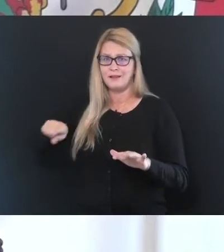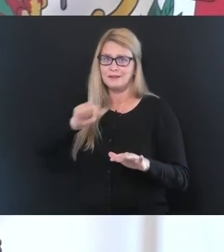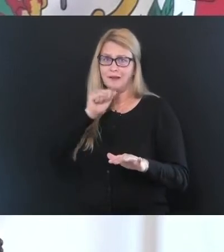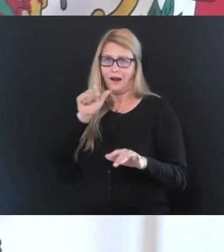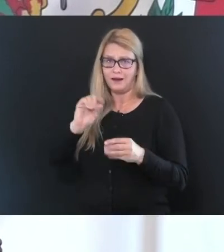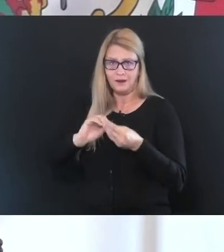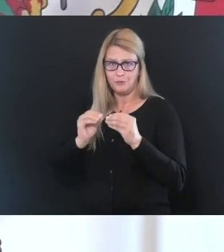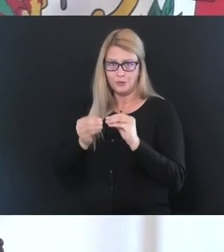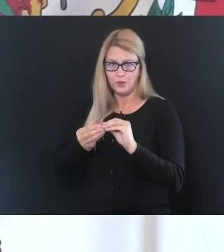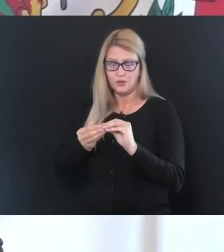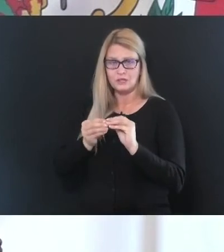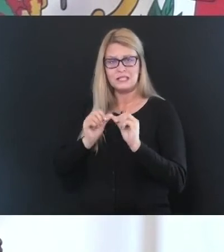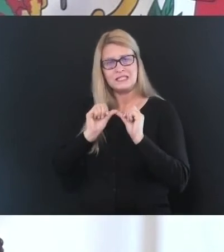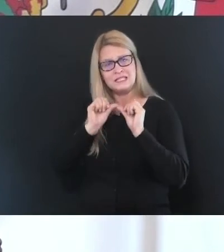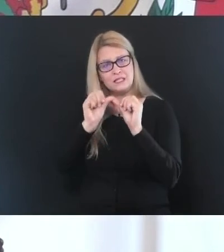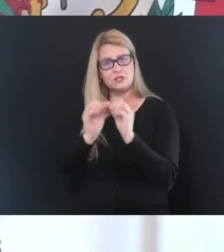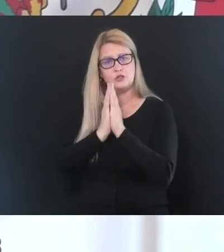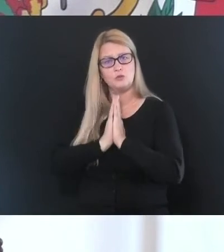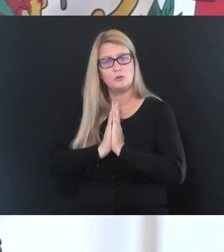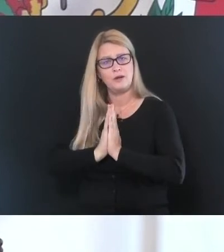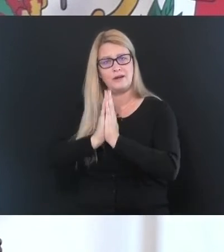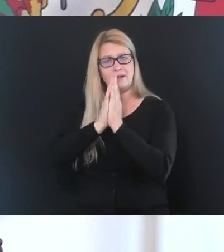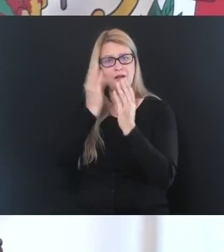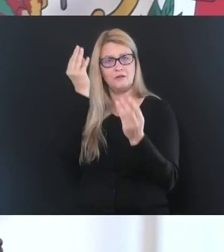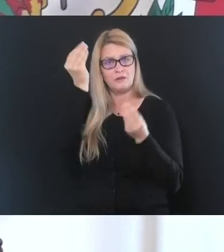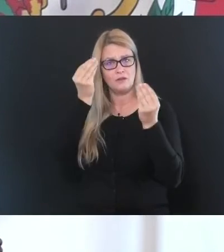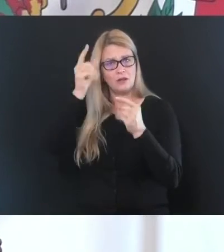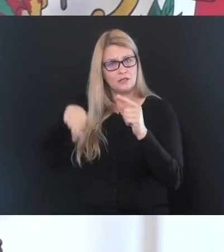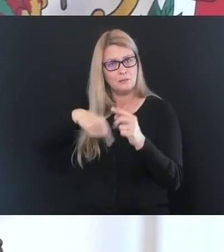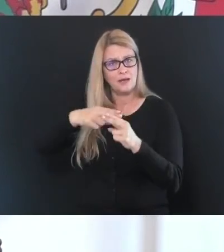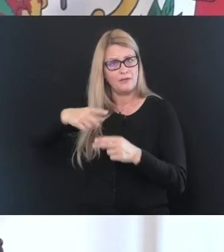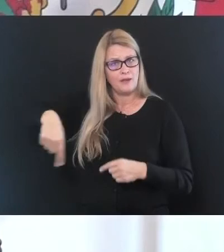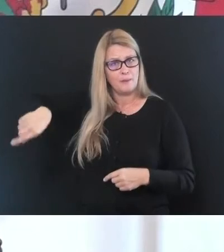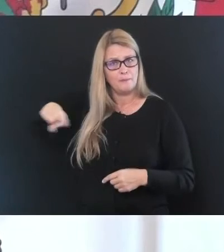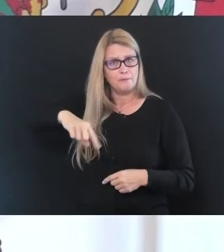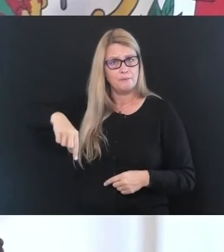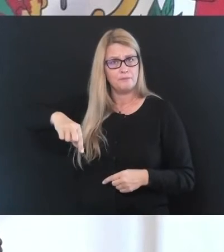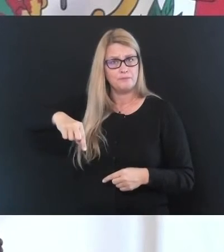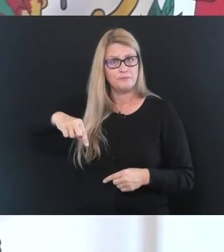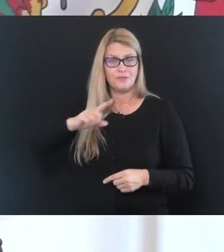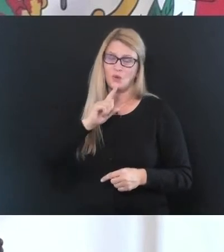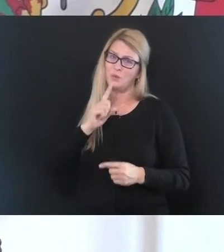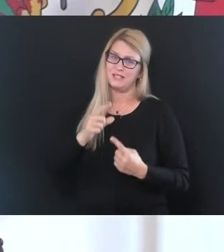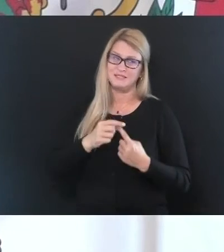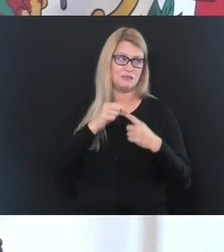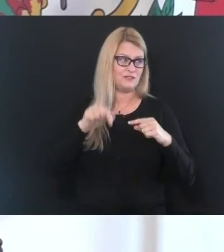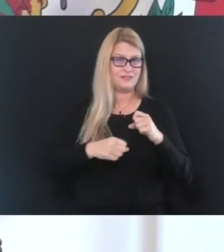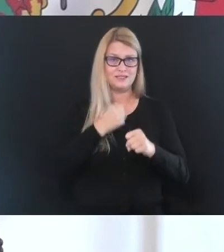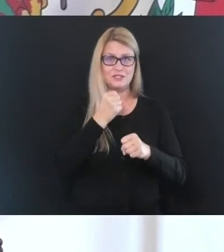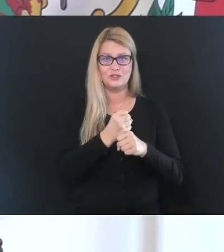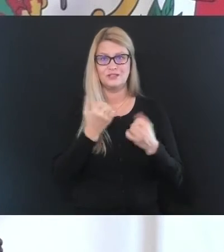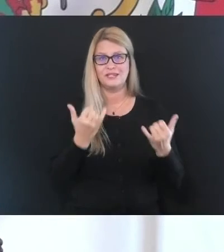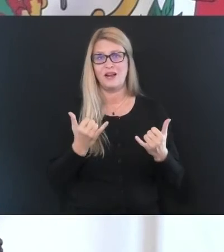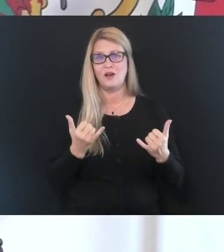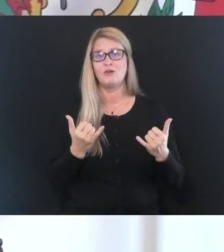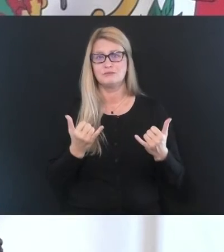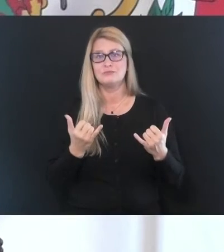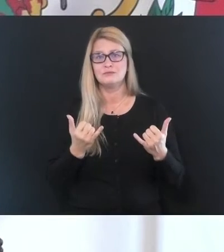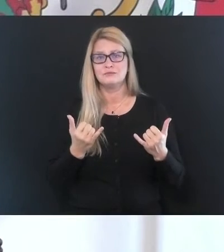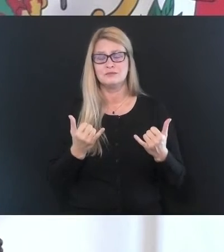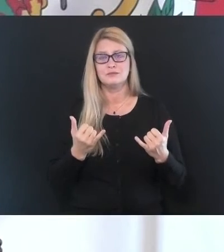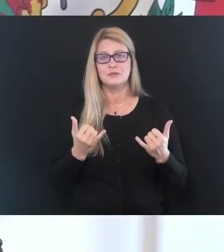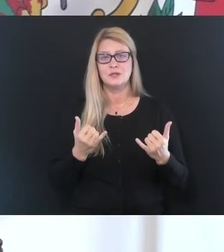prayers, keep them in your thoughts, especially at this time of year, but really at all times.